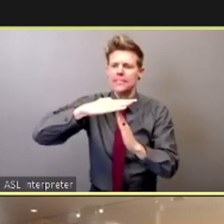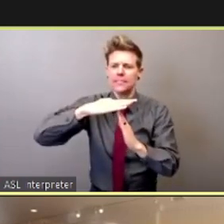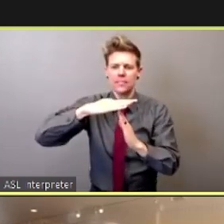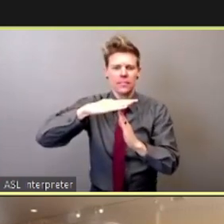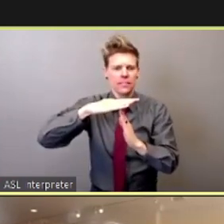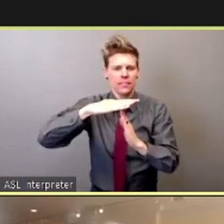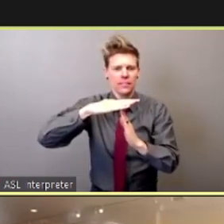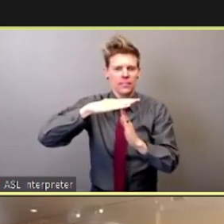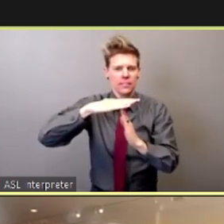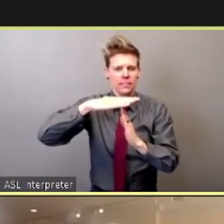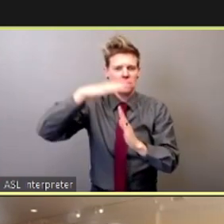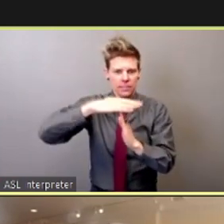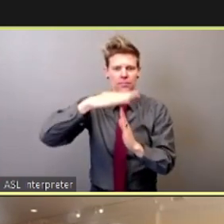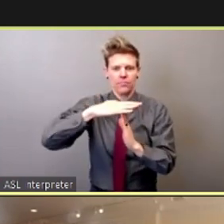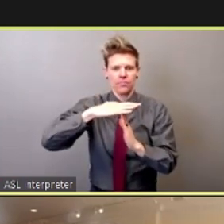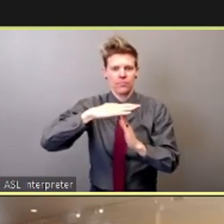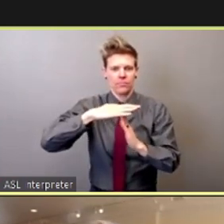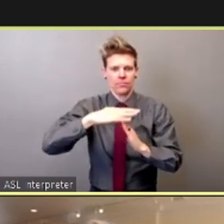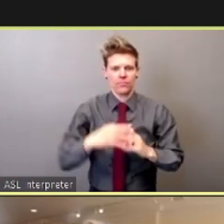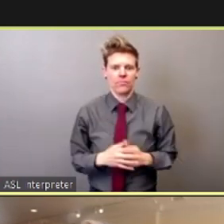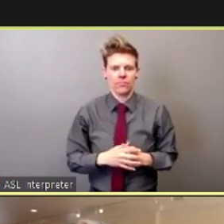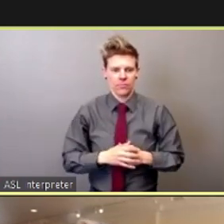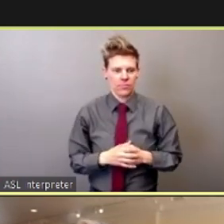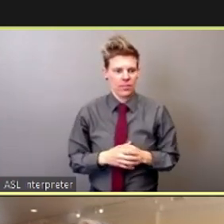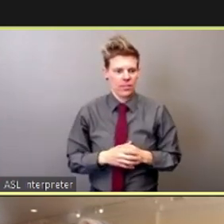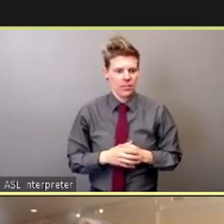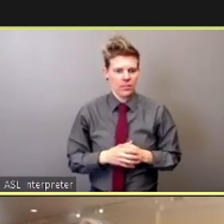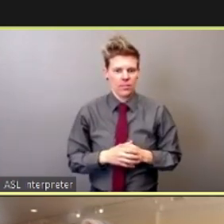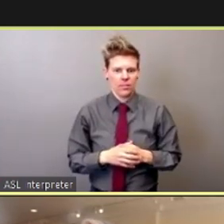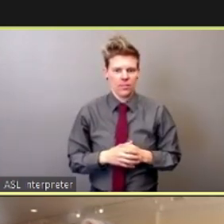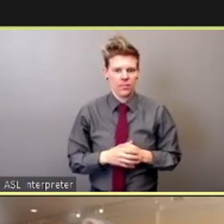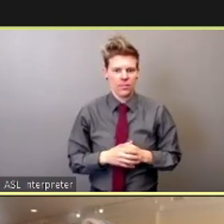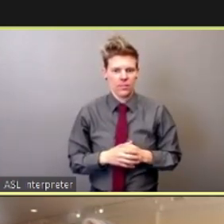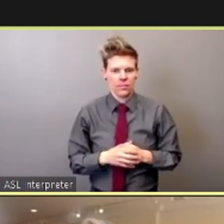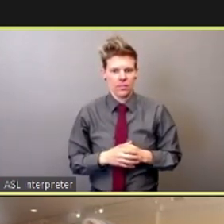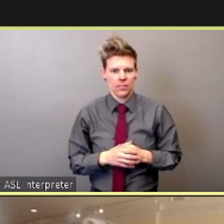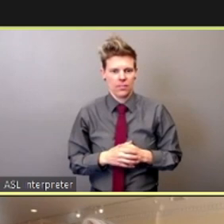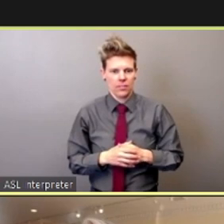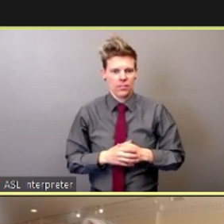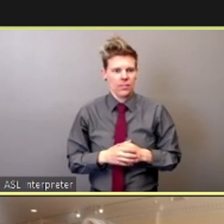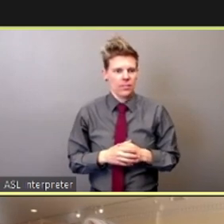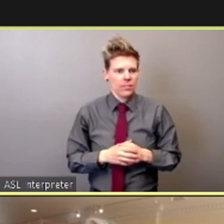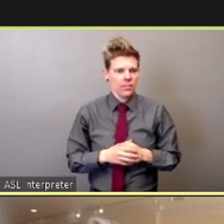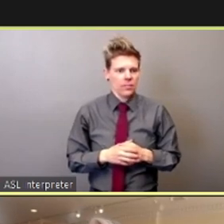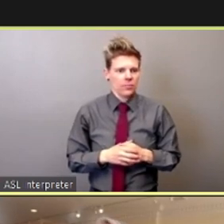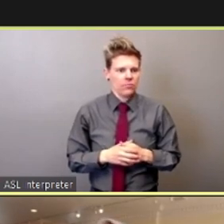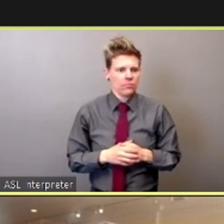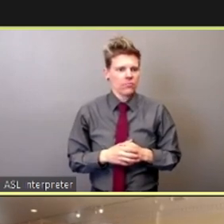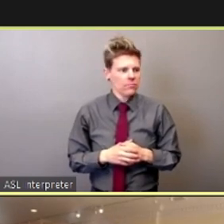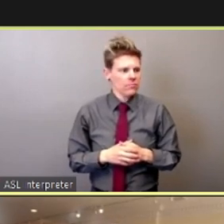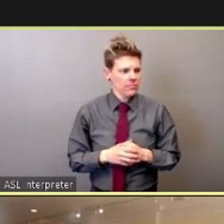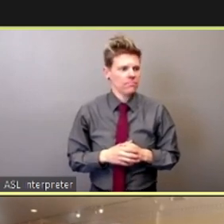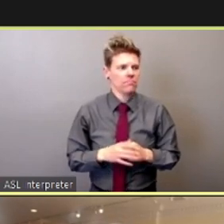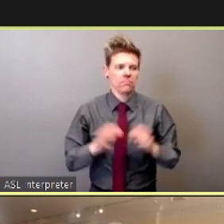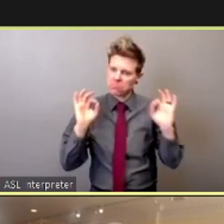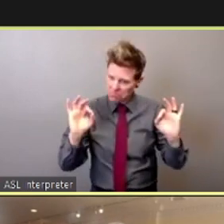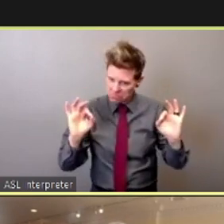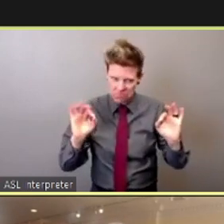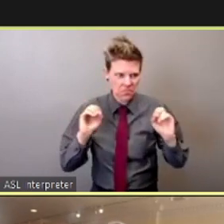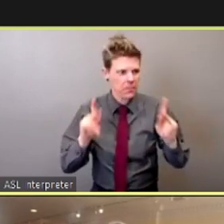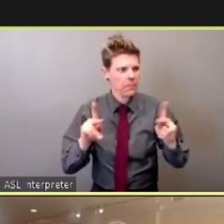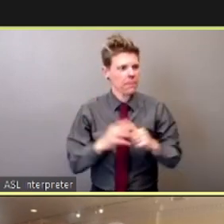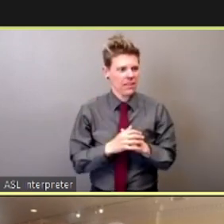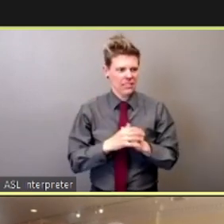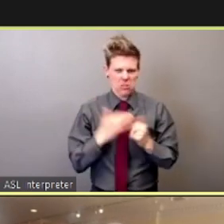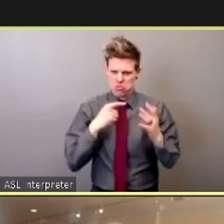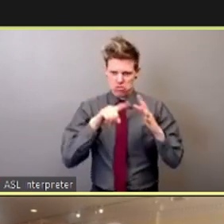Okay, so we wanted to start with, actually, I'm going to have to, let me do this, everyone. Thank you. We're